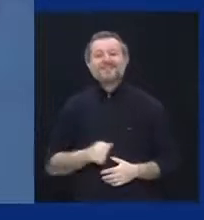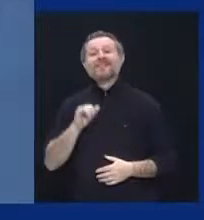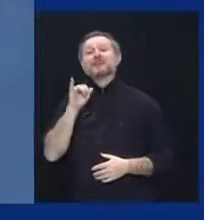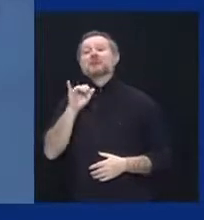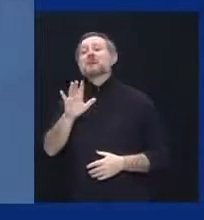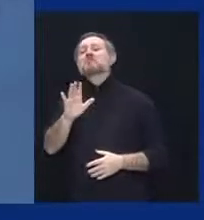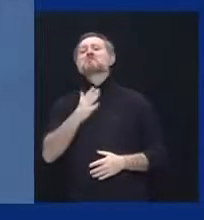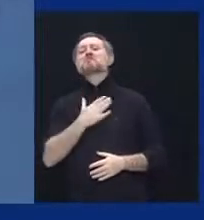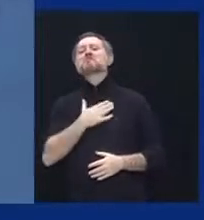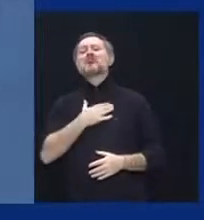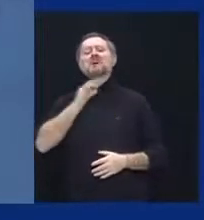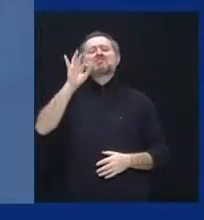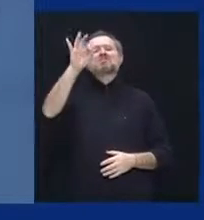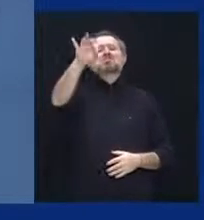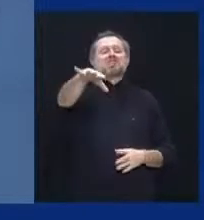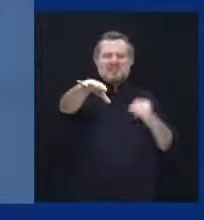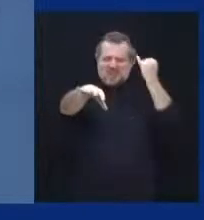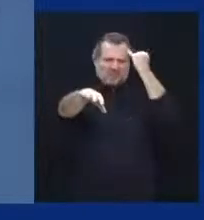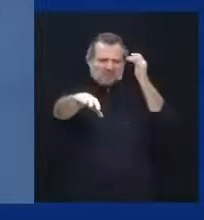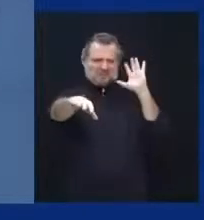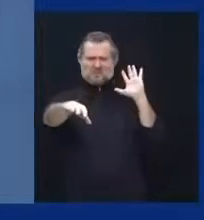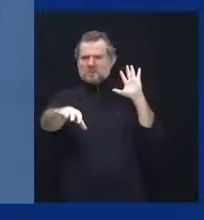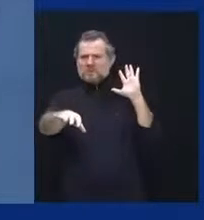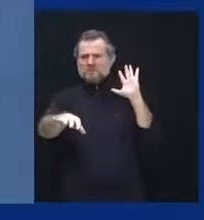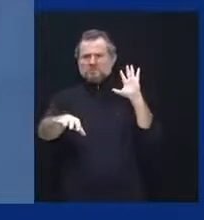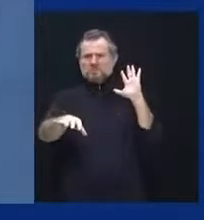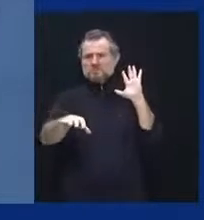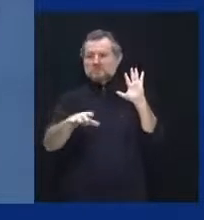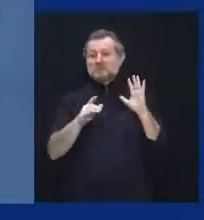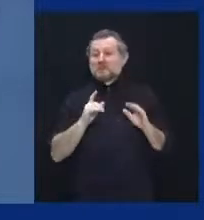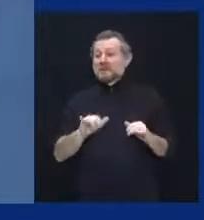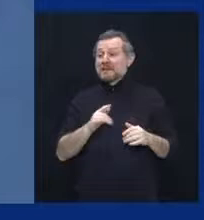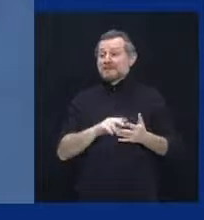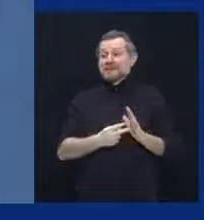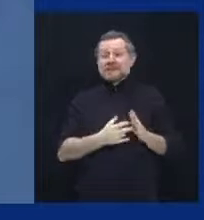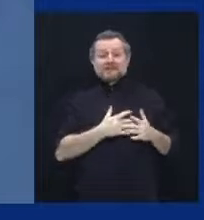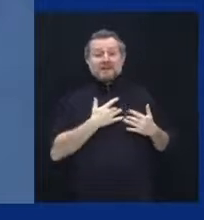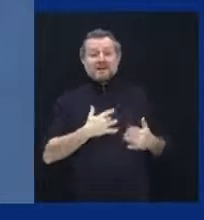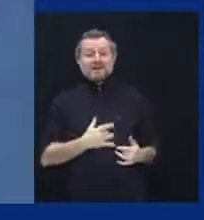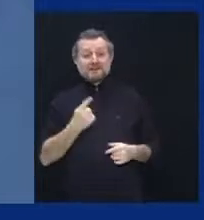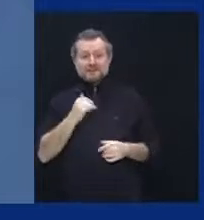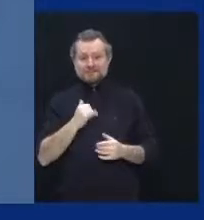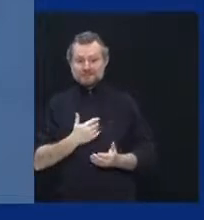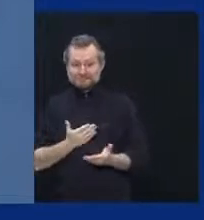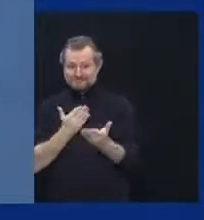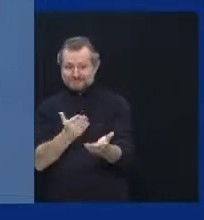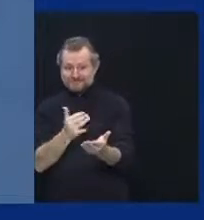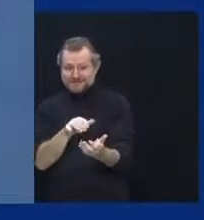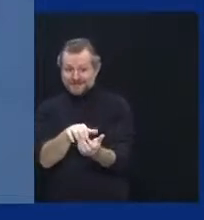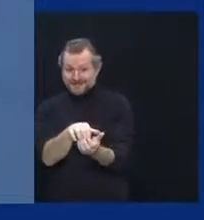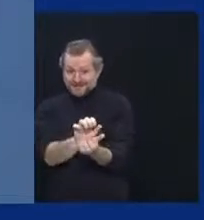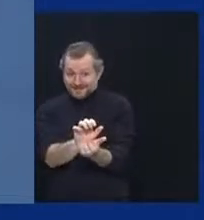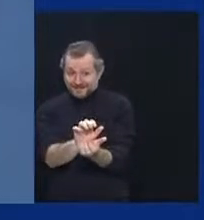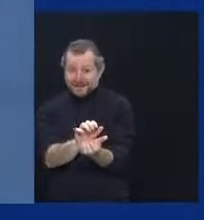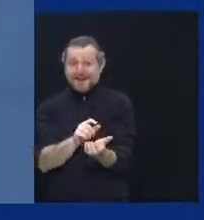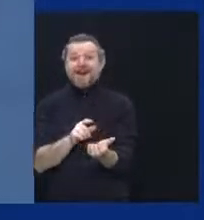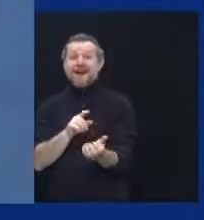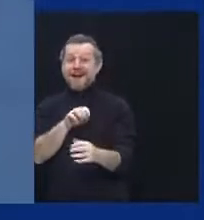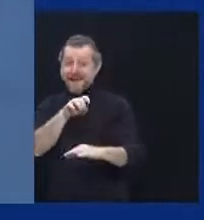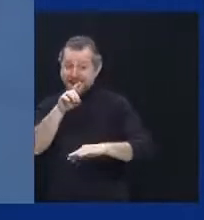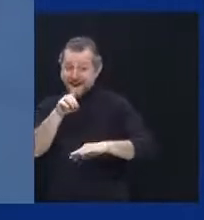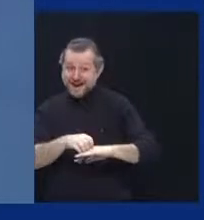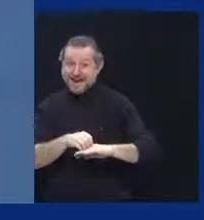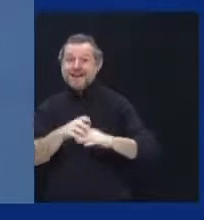idea. Get engaged on Valentine's Day, on the restaurants reopening,